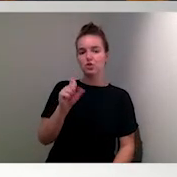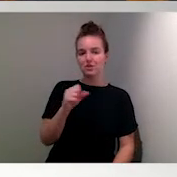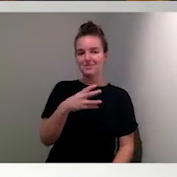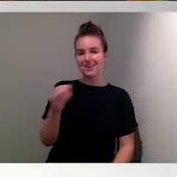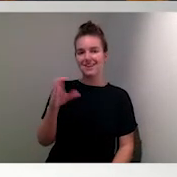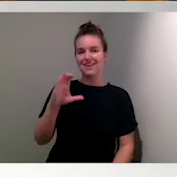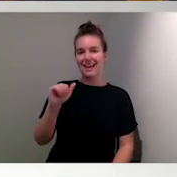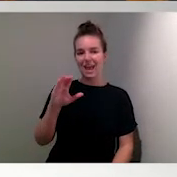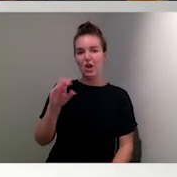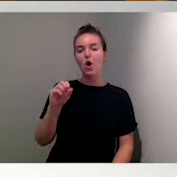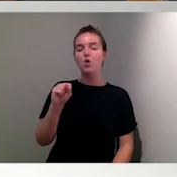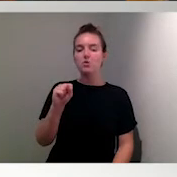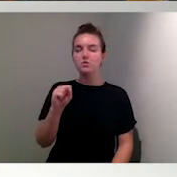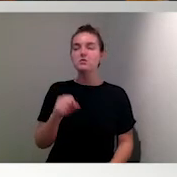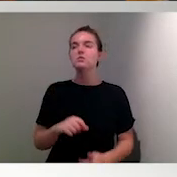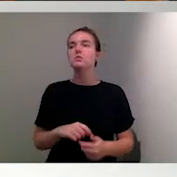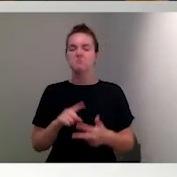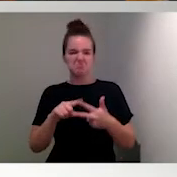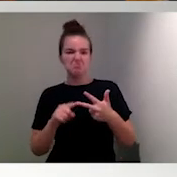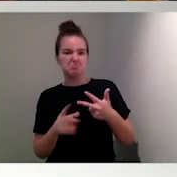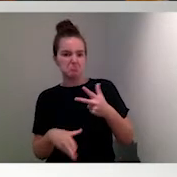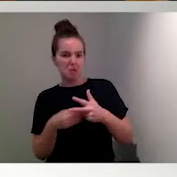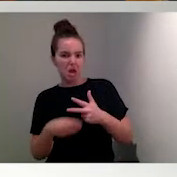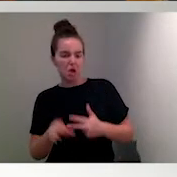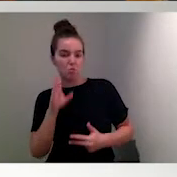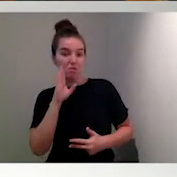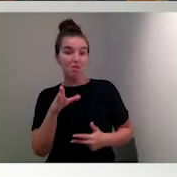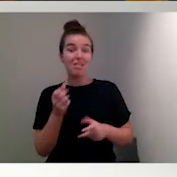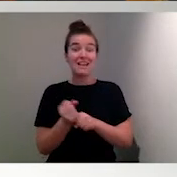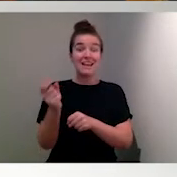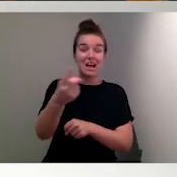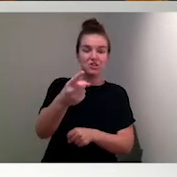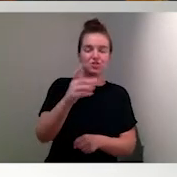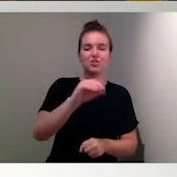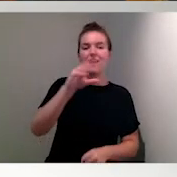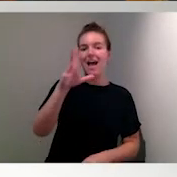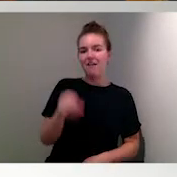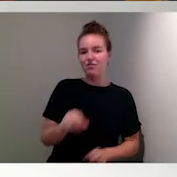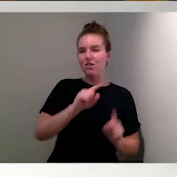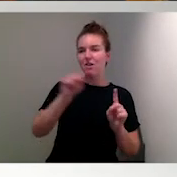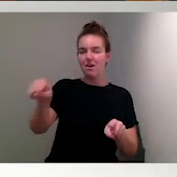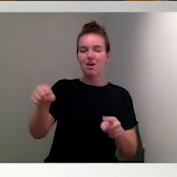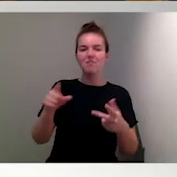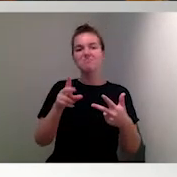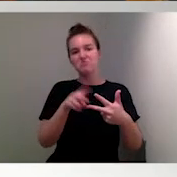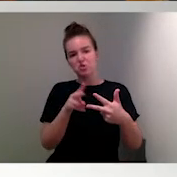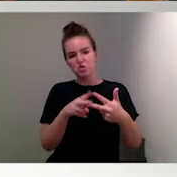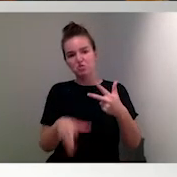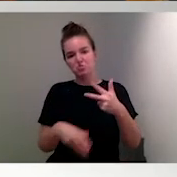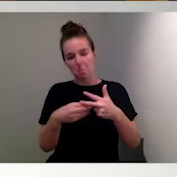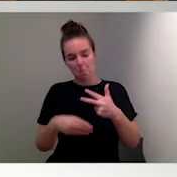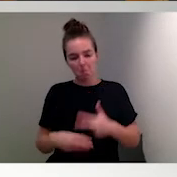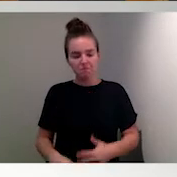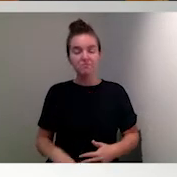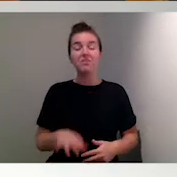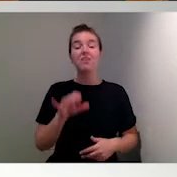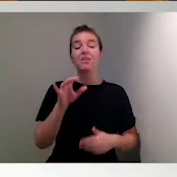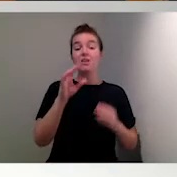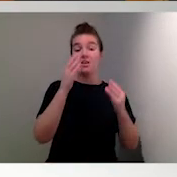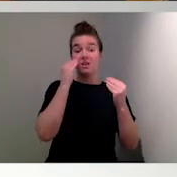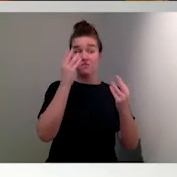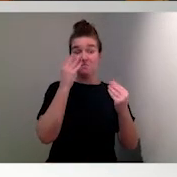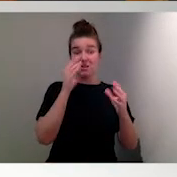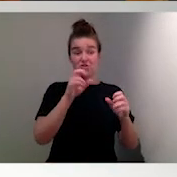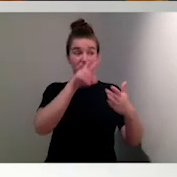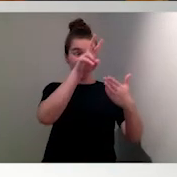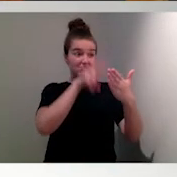going to Africa, and we'll have 2 other trips as well, and all that information will be on our website, and you can take a look at it there. I